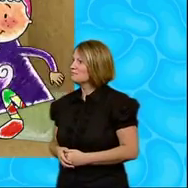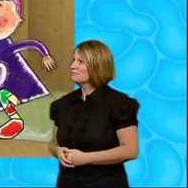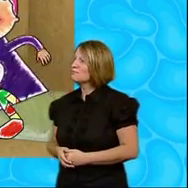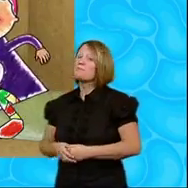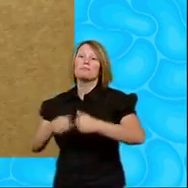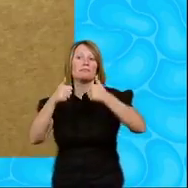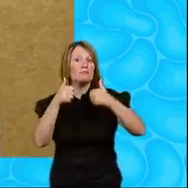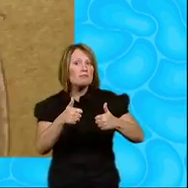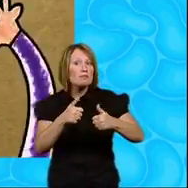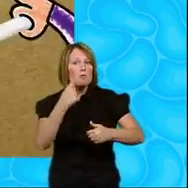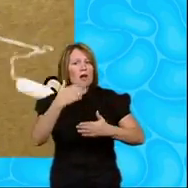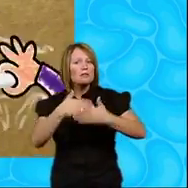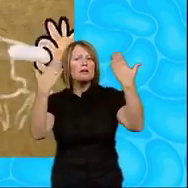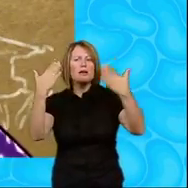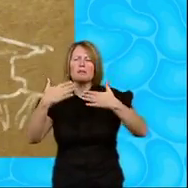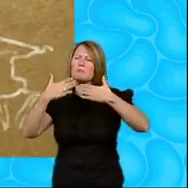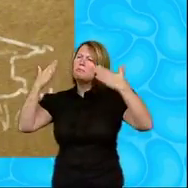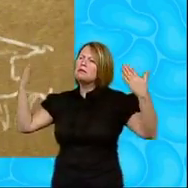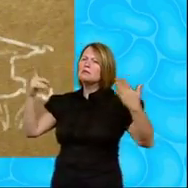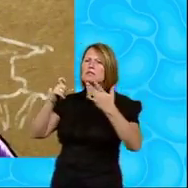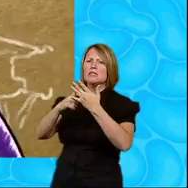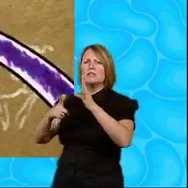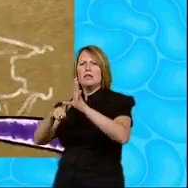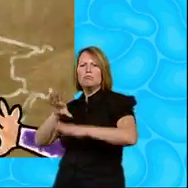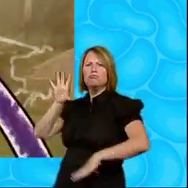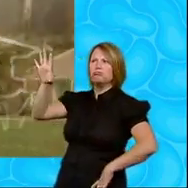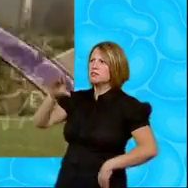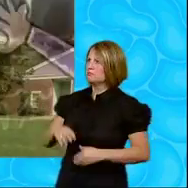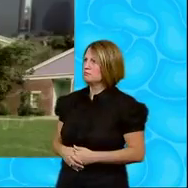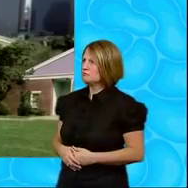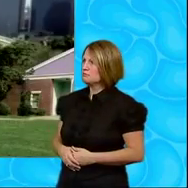OK, so one day, in Great Big City,